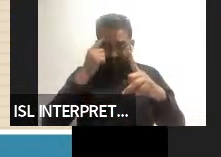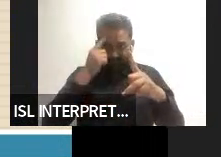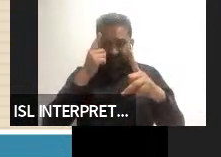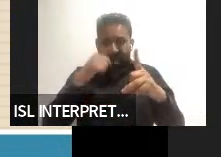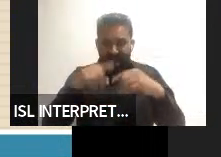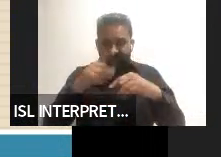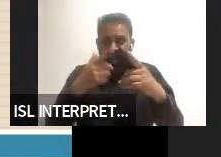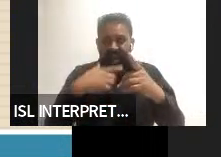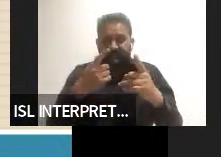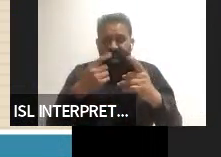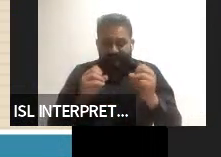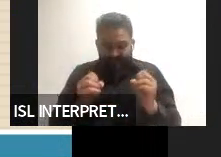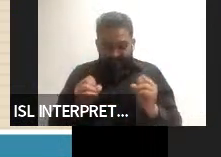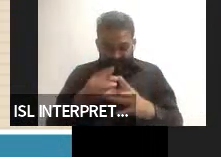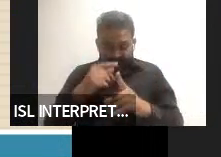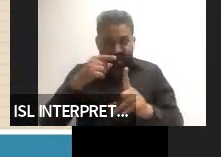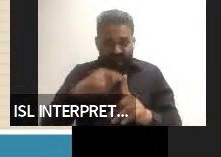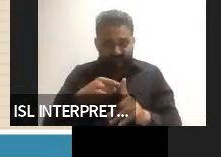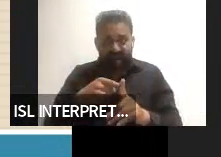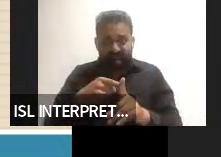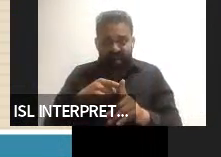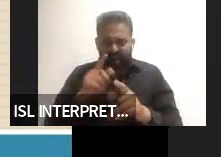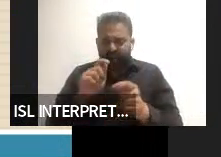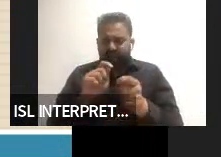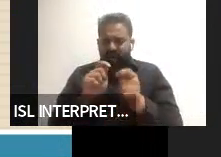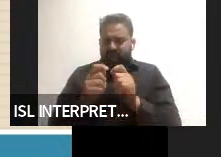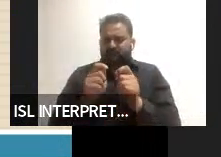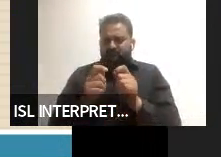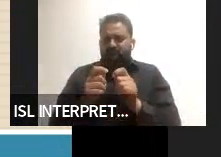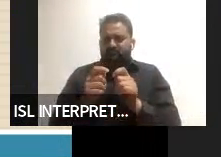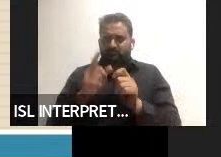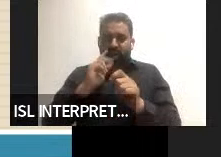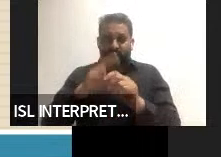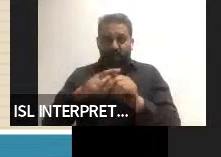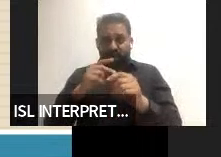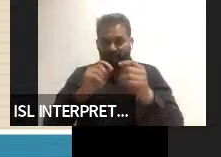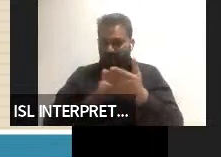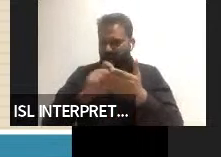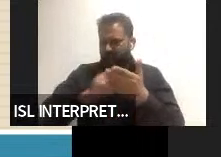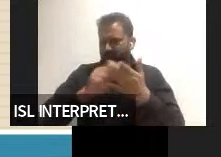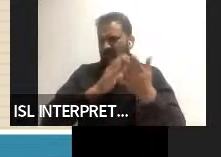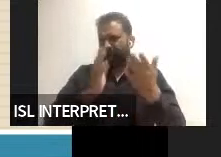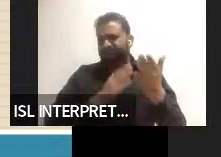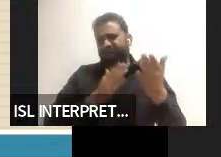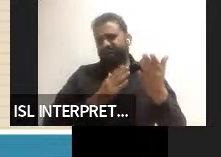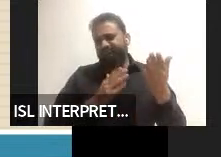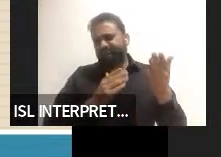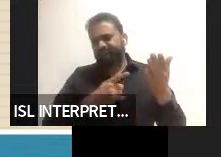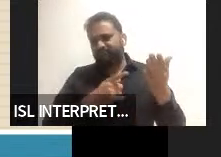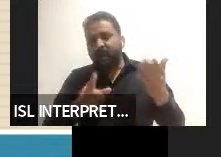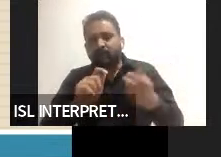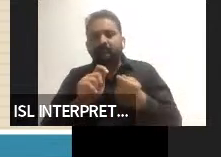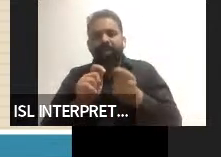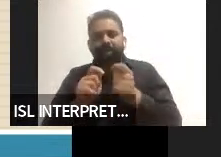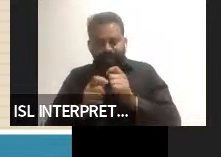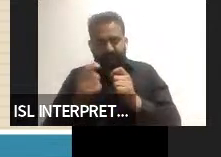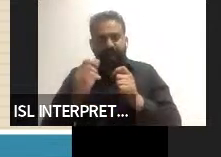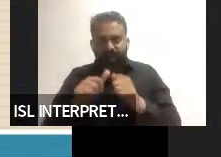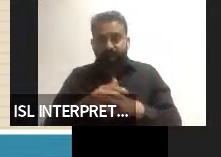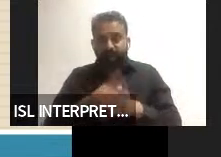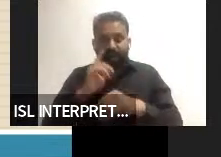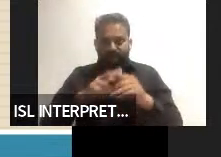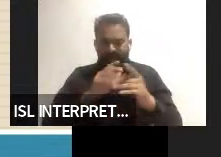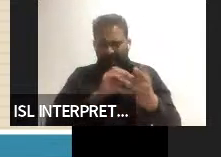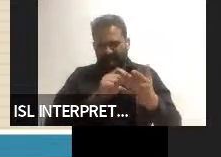the start may change when you finish your writing of memoranda. So now, if you have almost completed